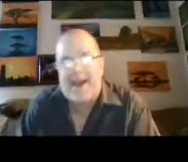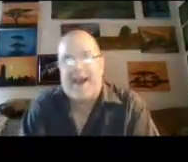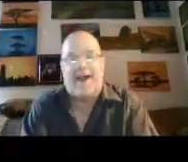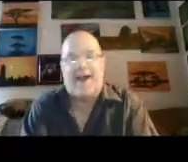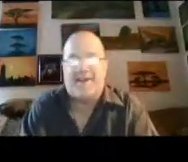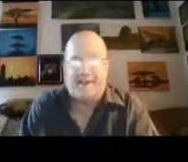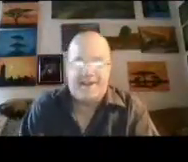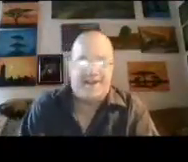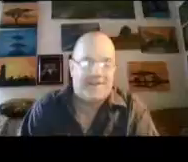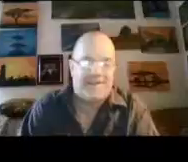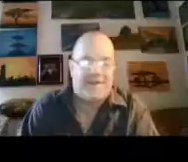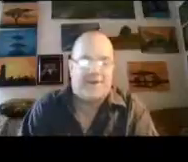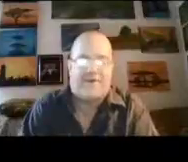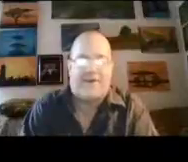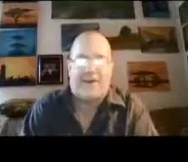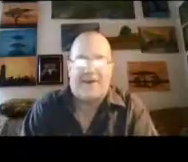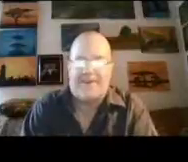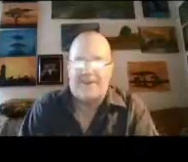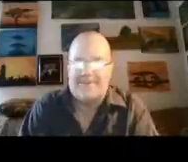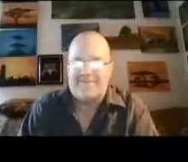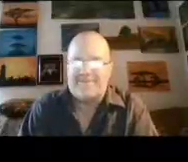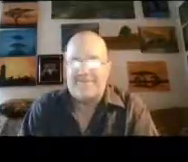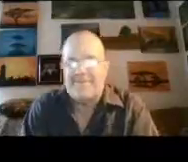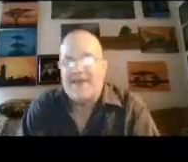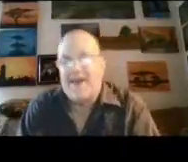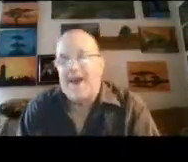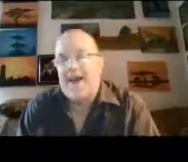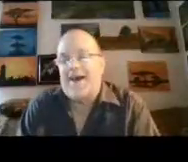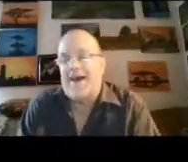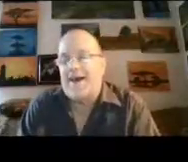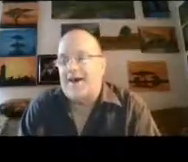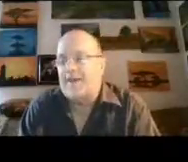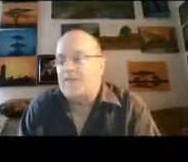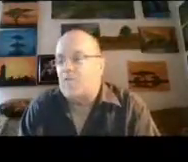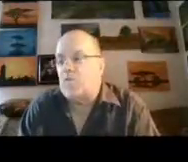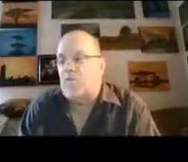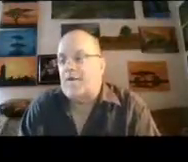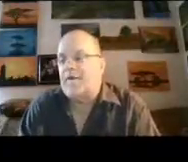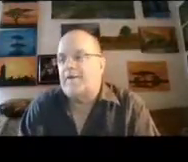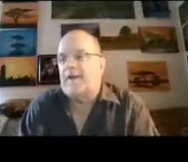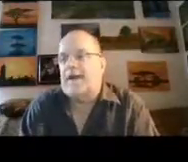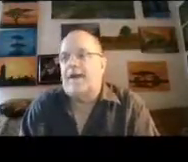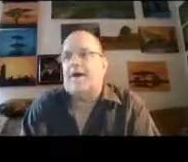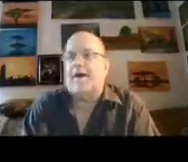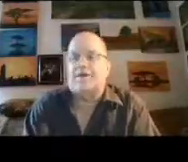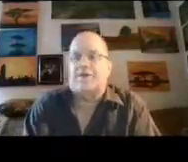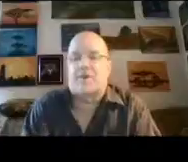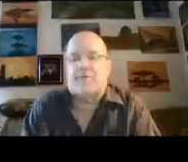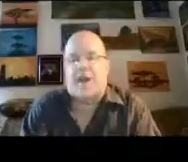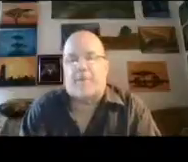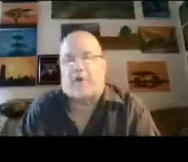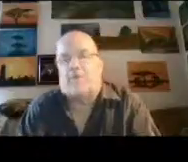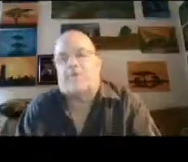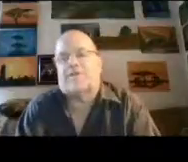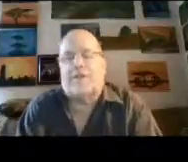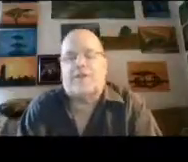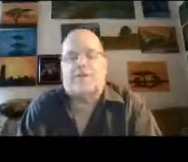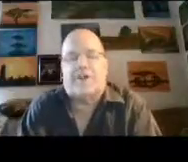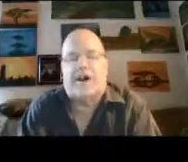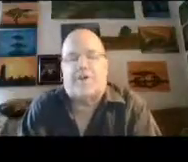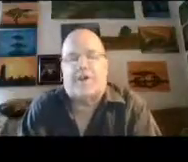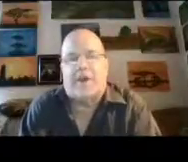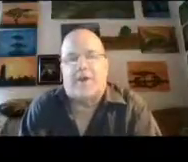And that sounds like an intriguing plot. And a script that I'm almost finished now,